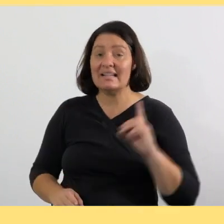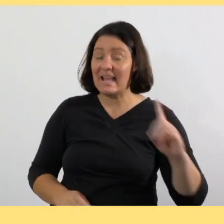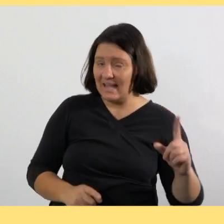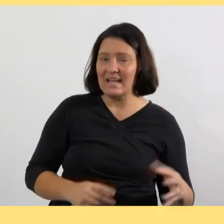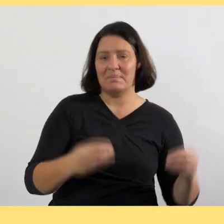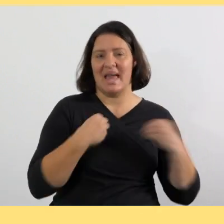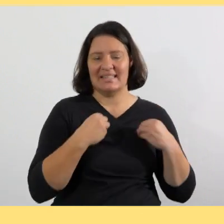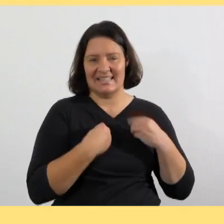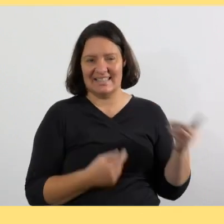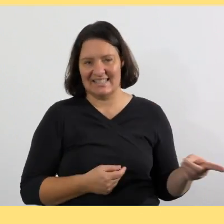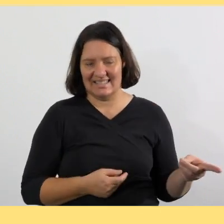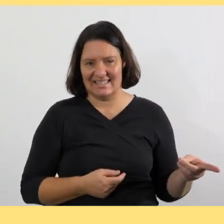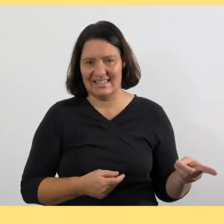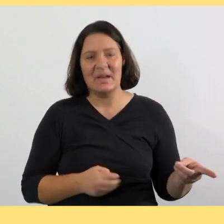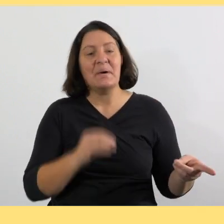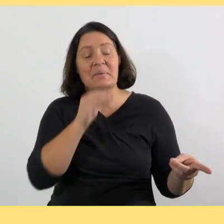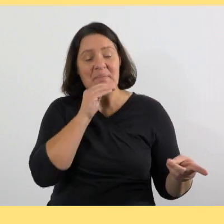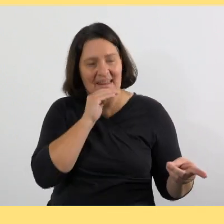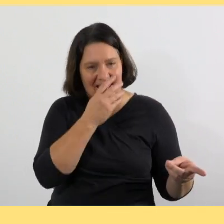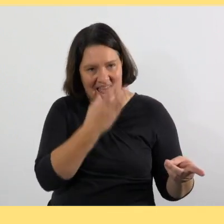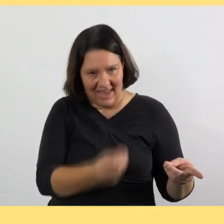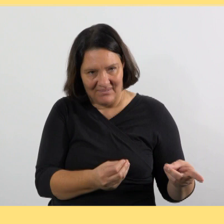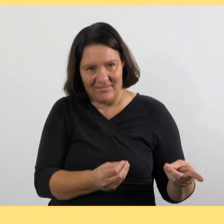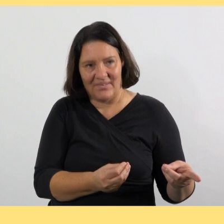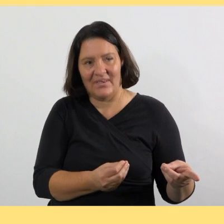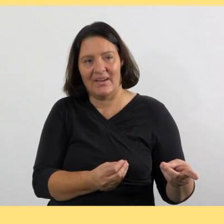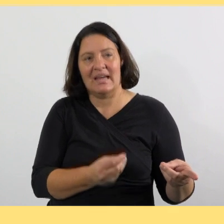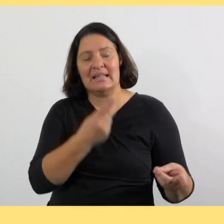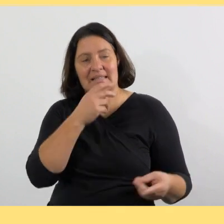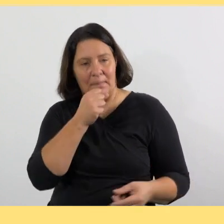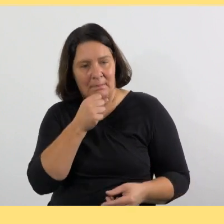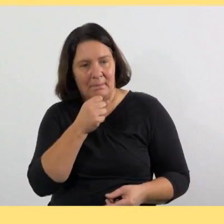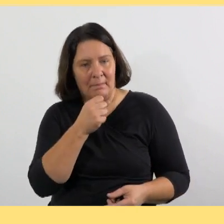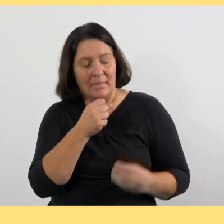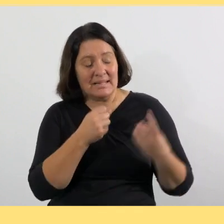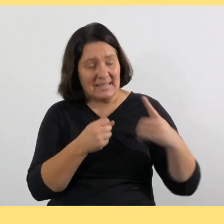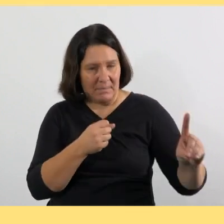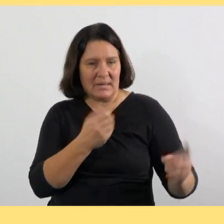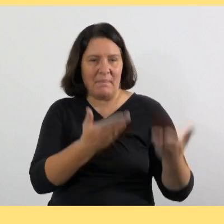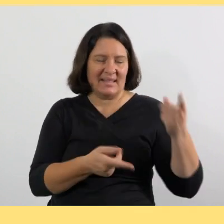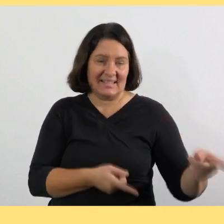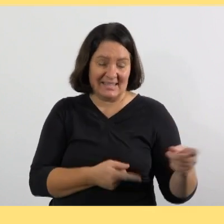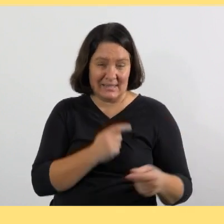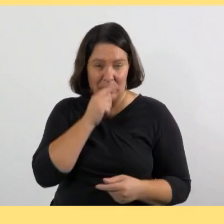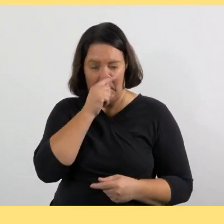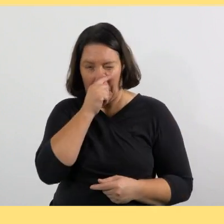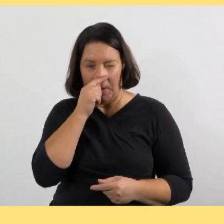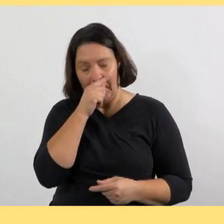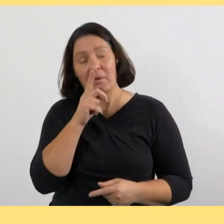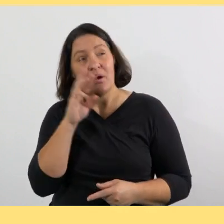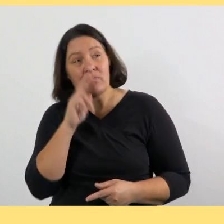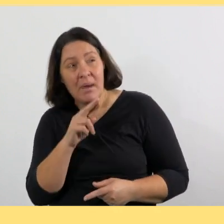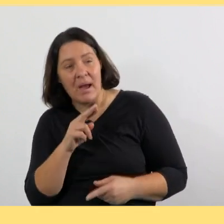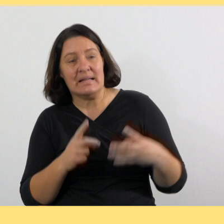are assets. That means they are going to have a debit balance. Let us then see.